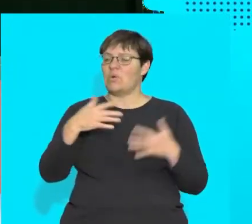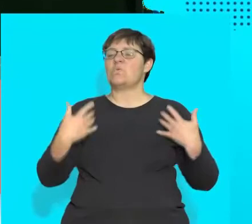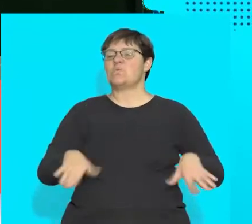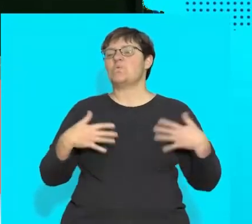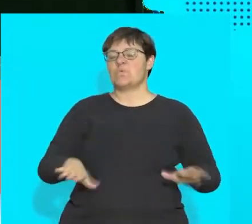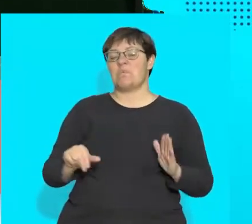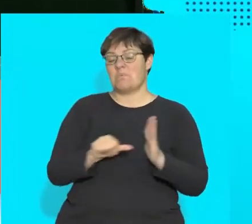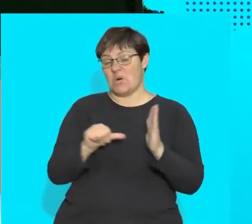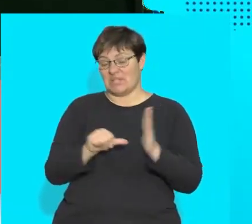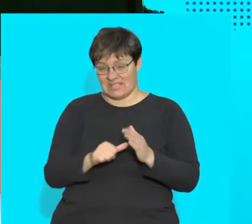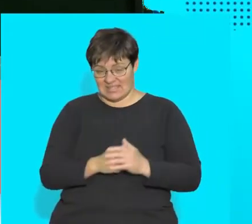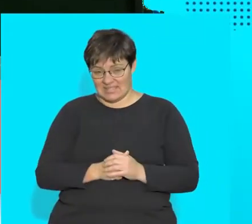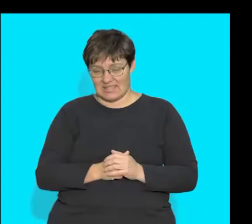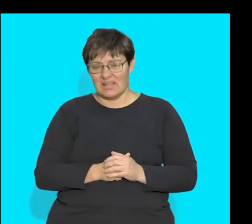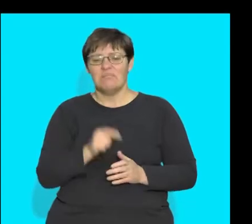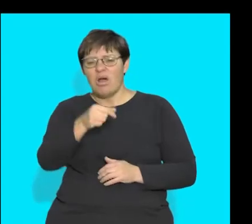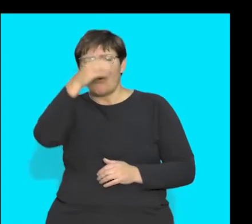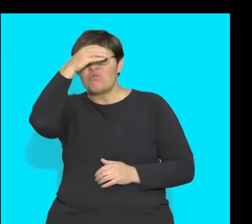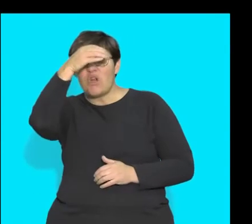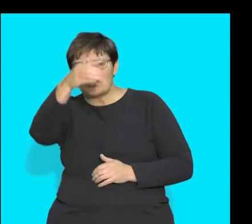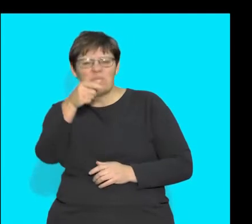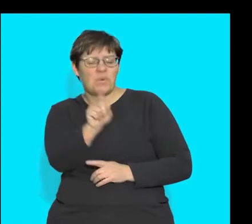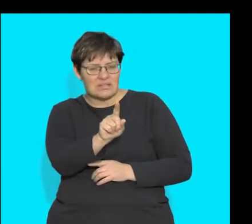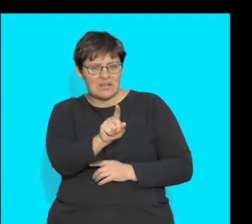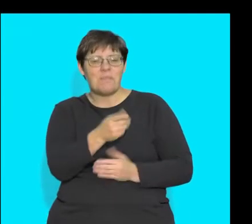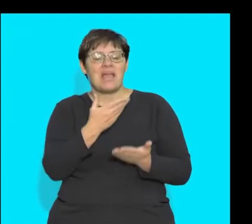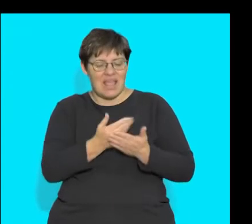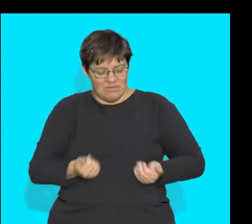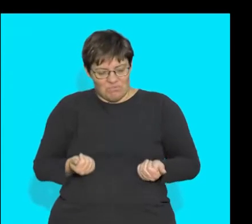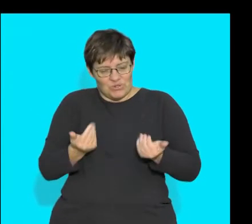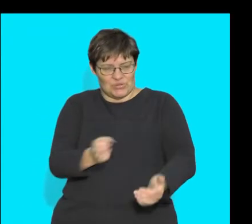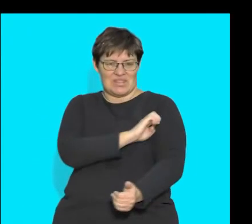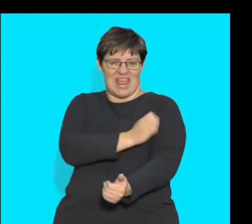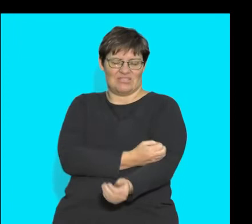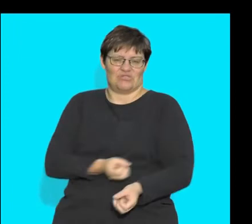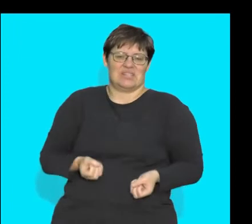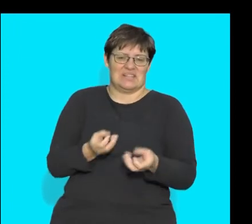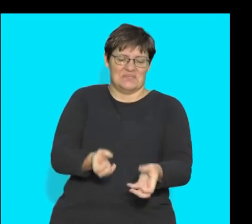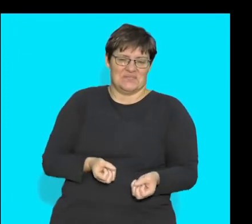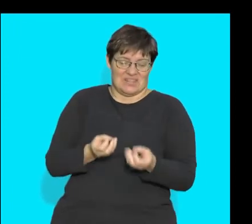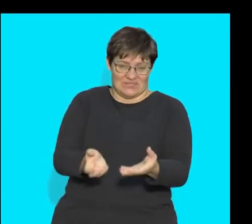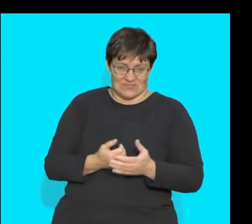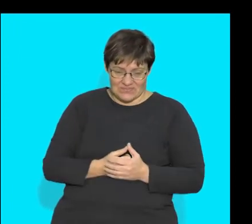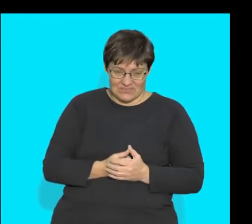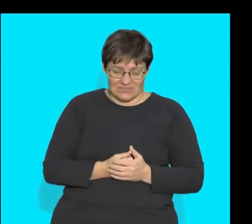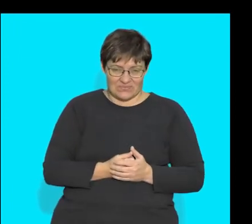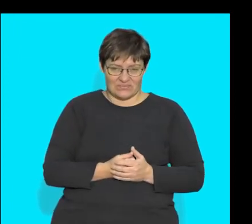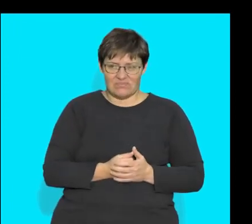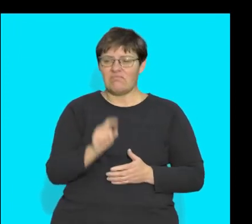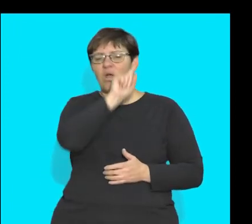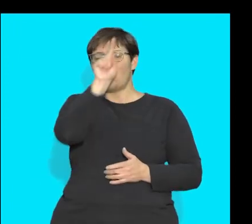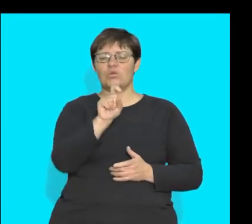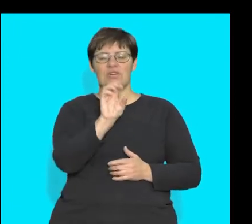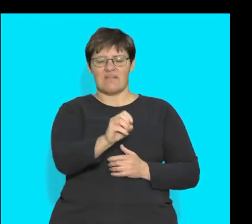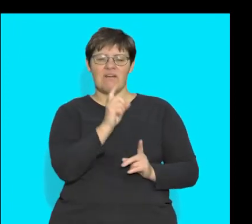we're going to find. And what it did was this whole concept of being able to produce energy. Now I've got a little